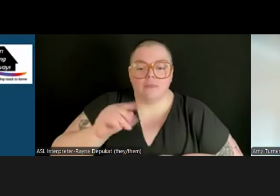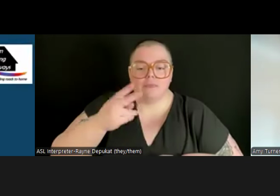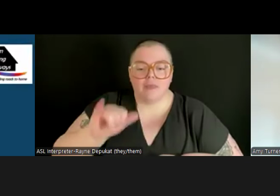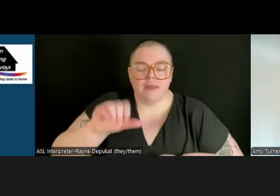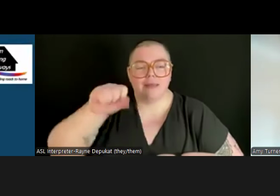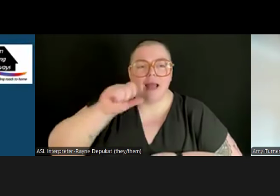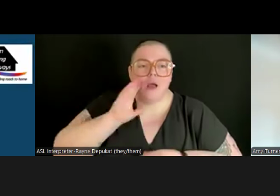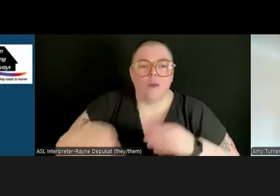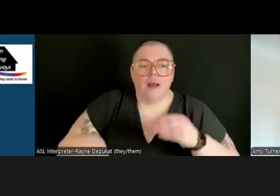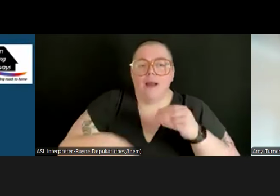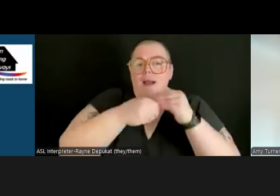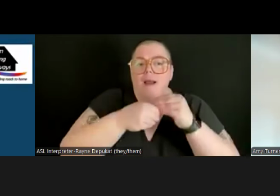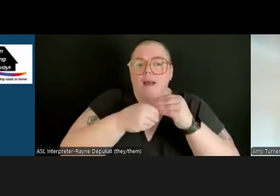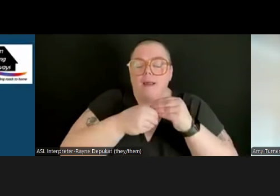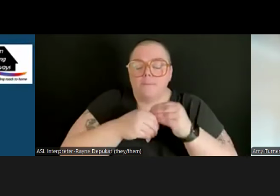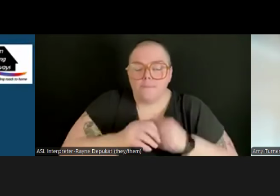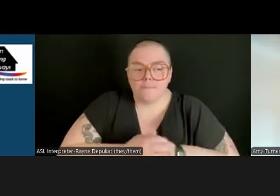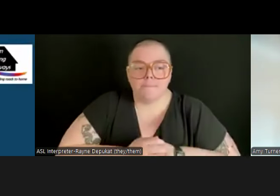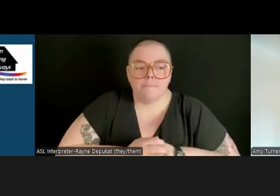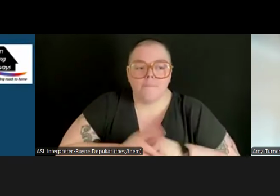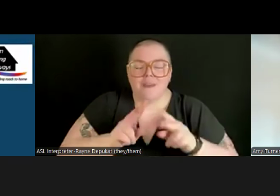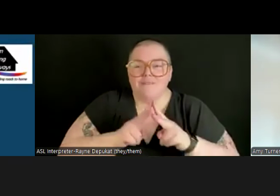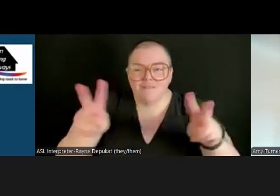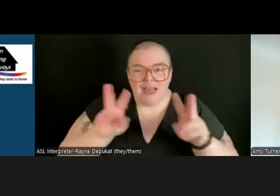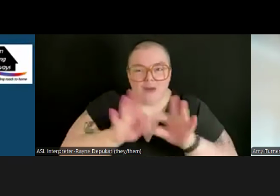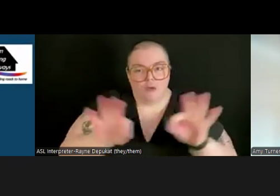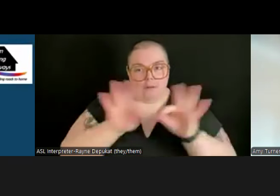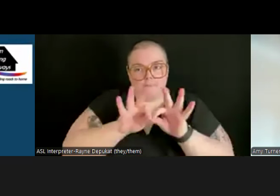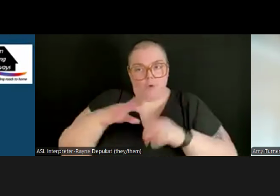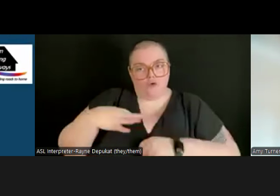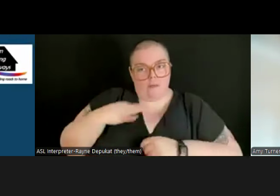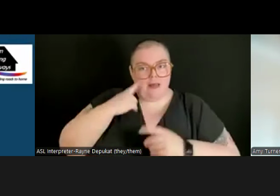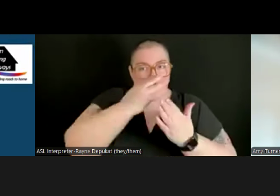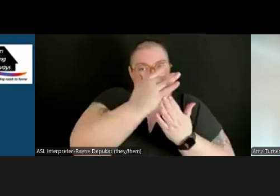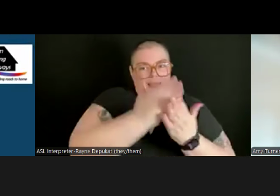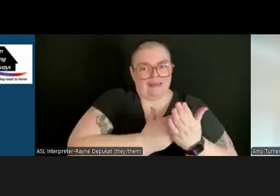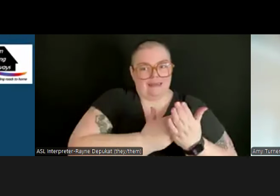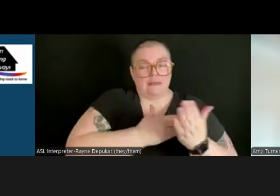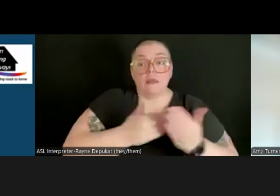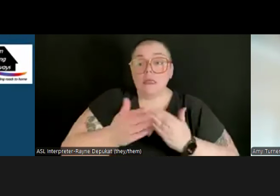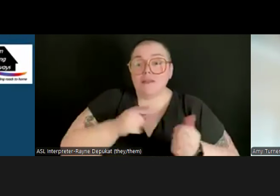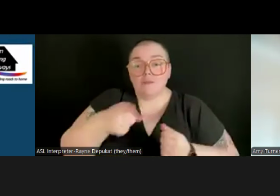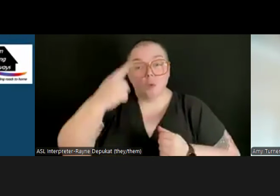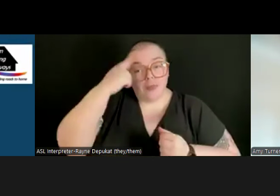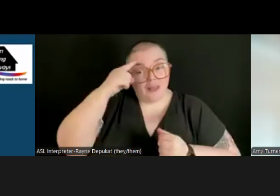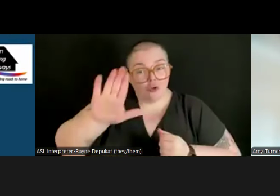add that it is very important to apply for these lists, even if you think your child can't live